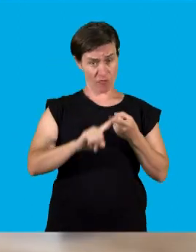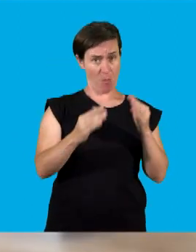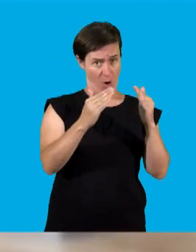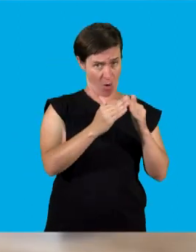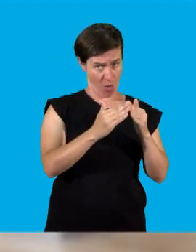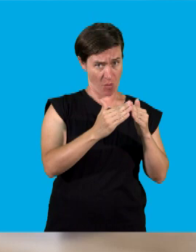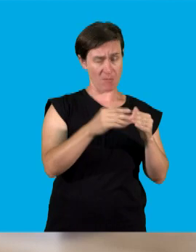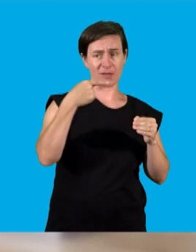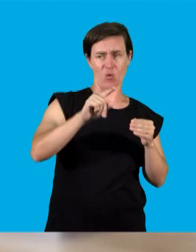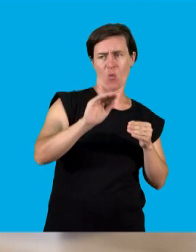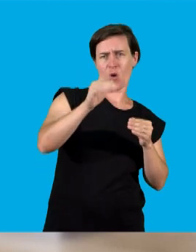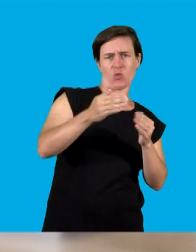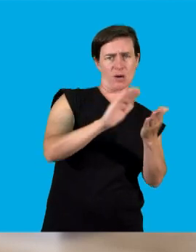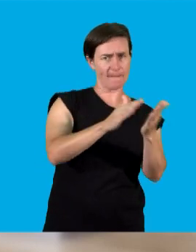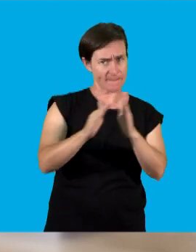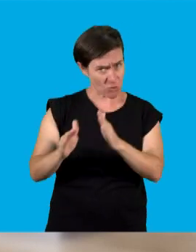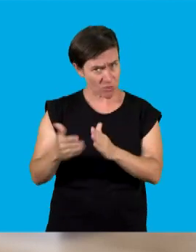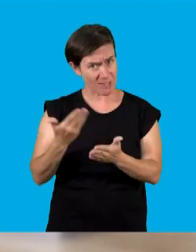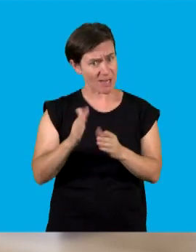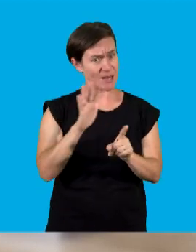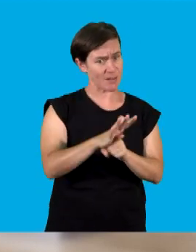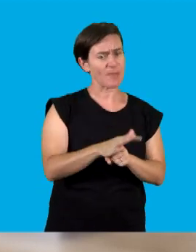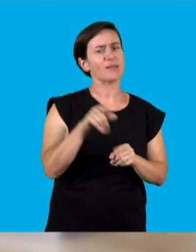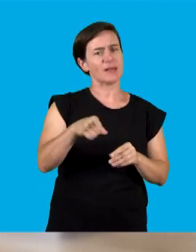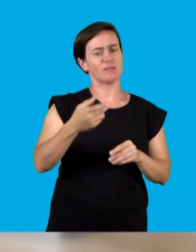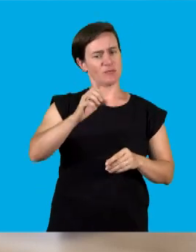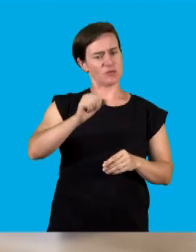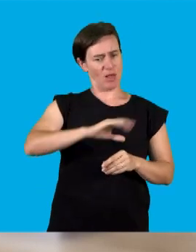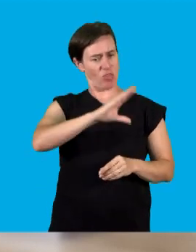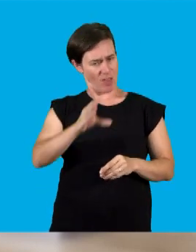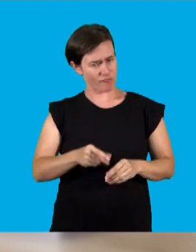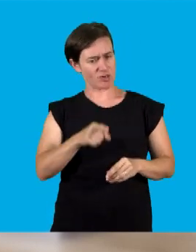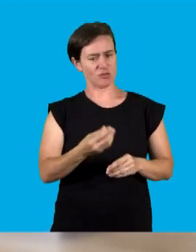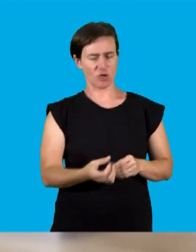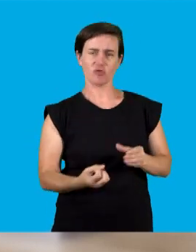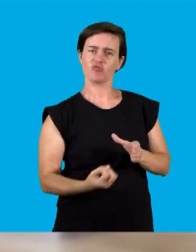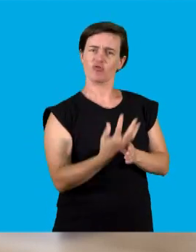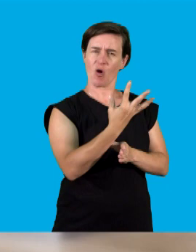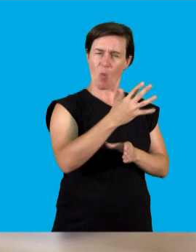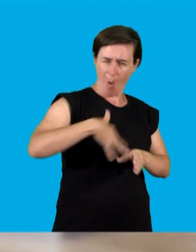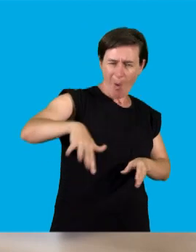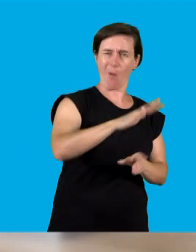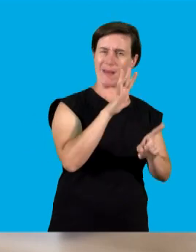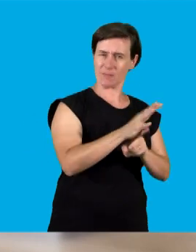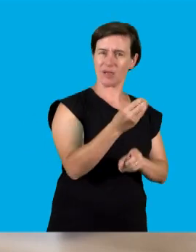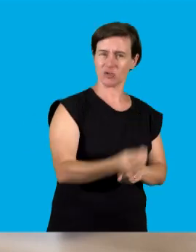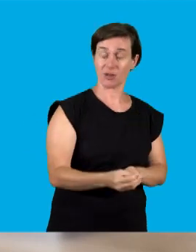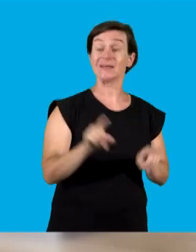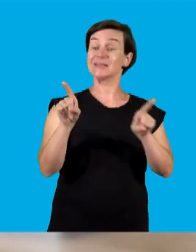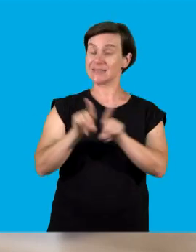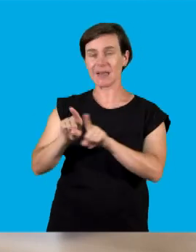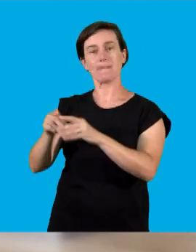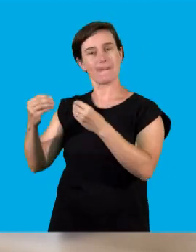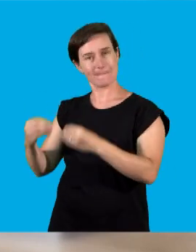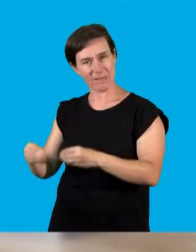our microsystem, goes to the community, and nationally, the child grows there. So as businesses, our businesses operate